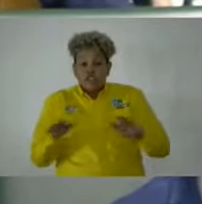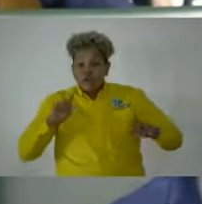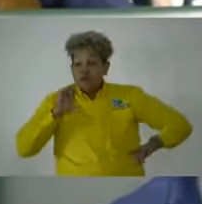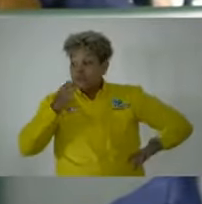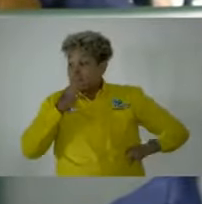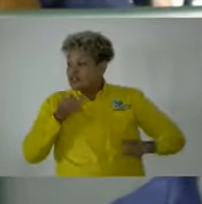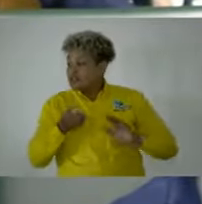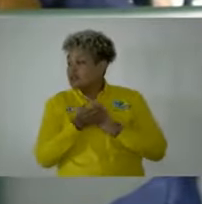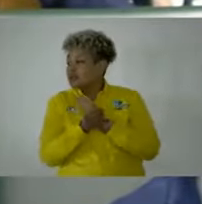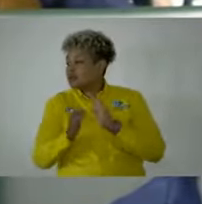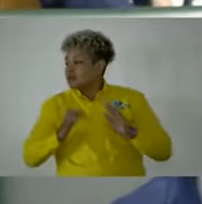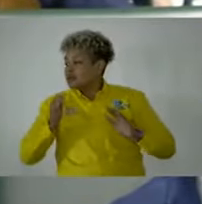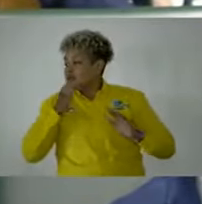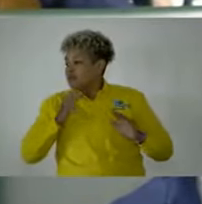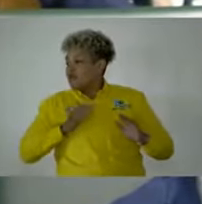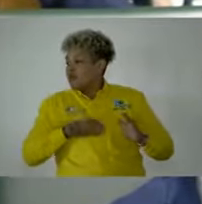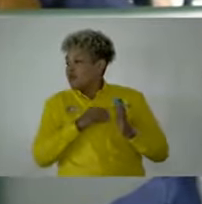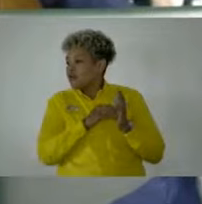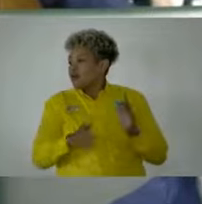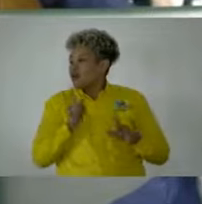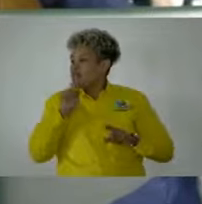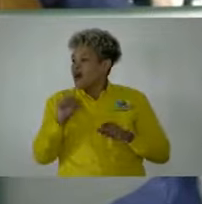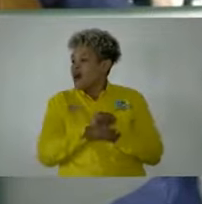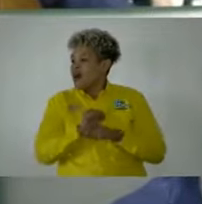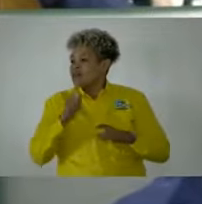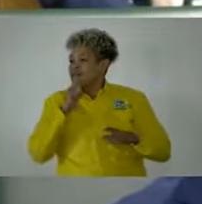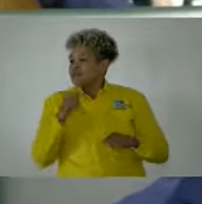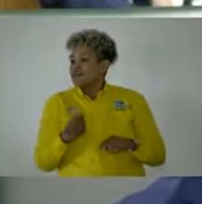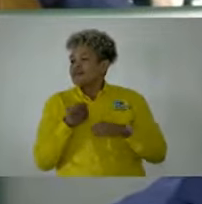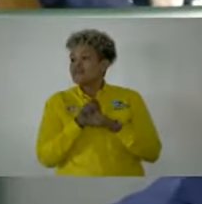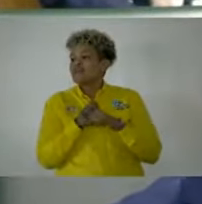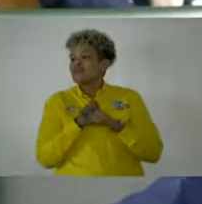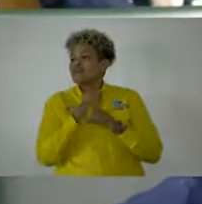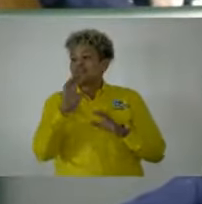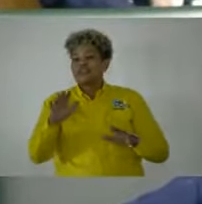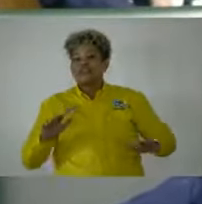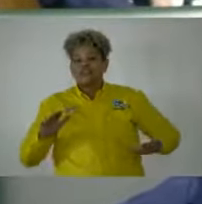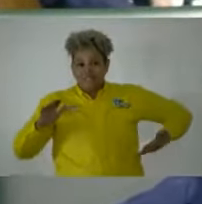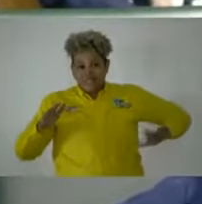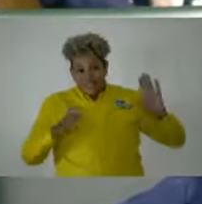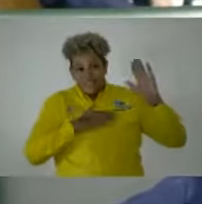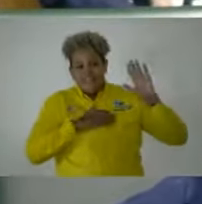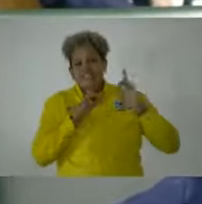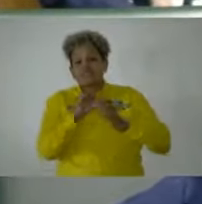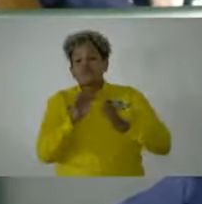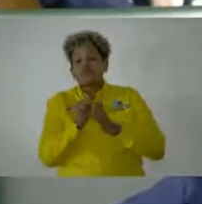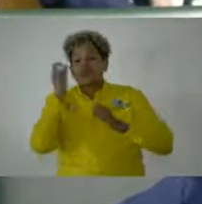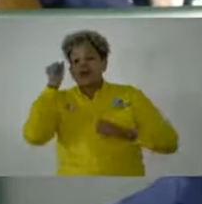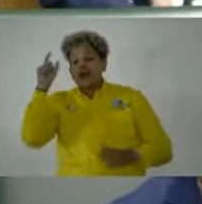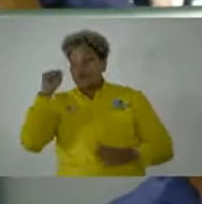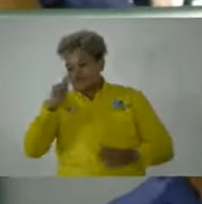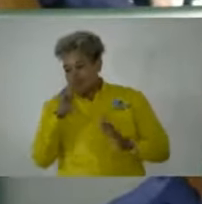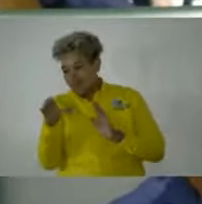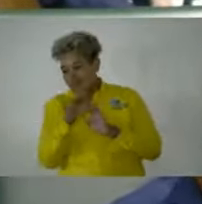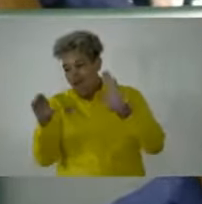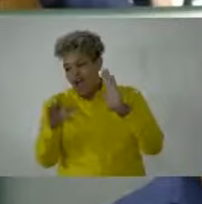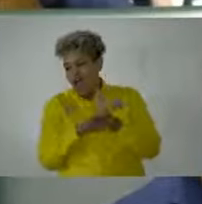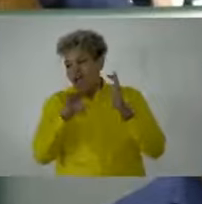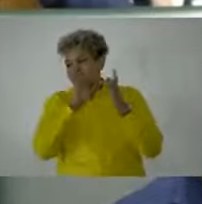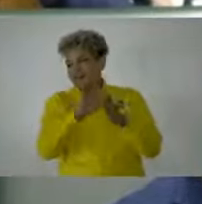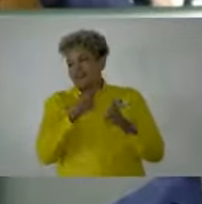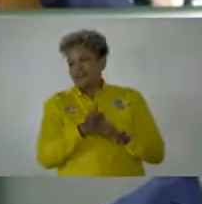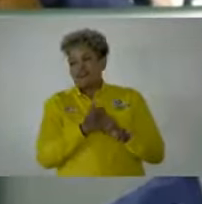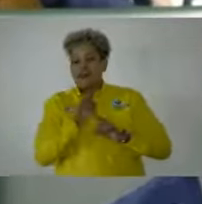our students for actual and productive citizenship with an understanding of the Constitution,